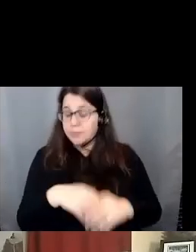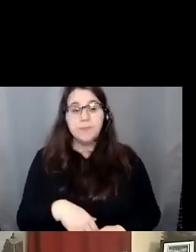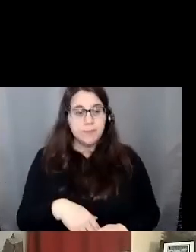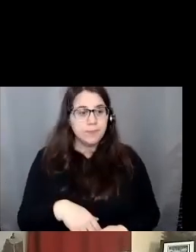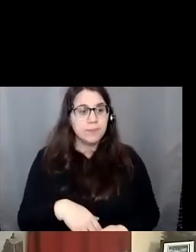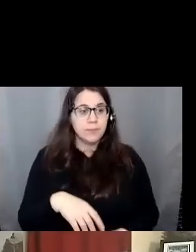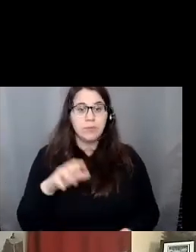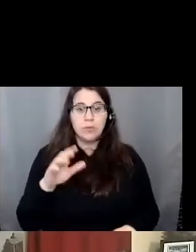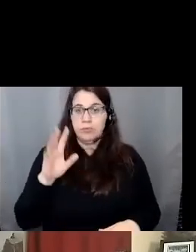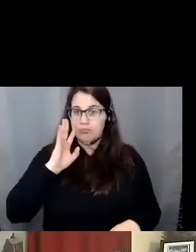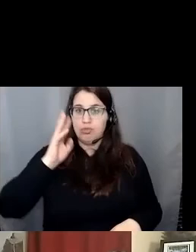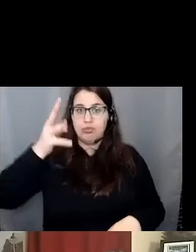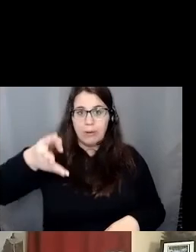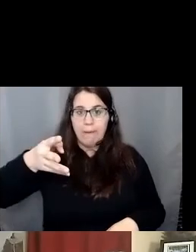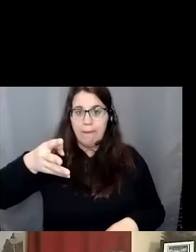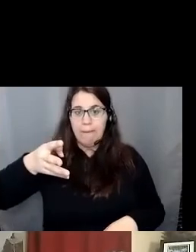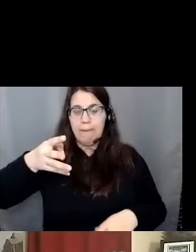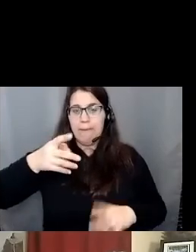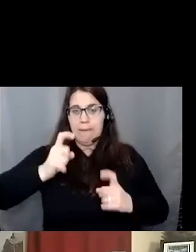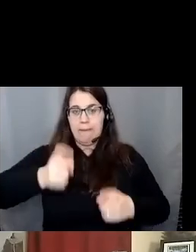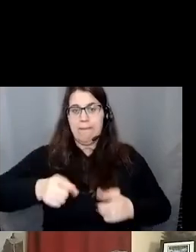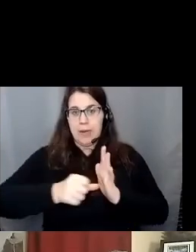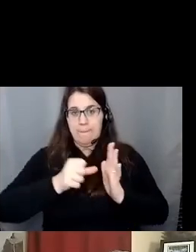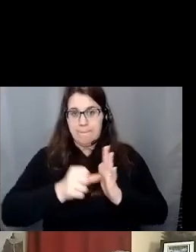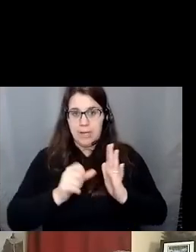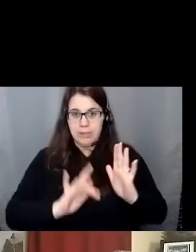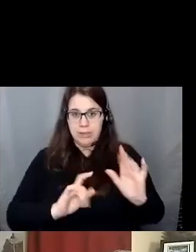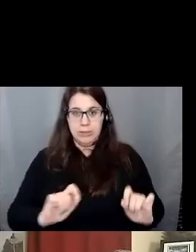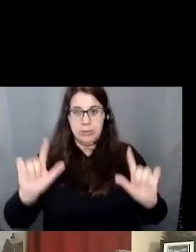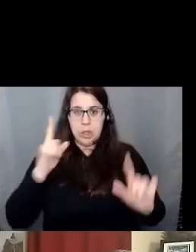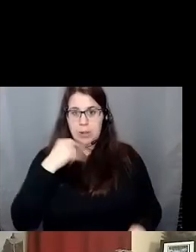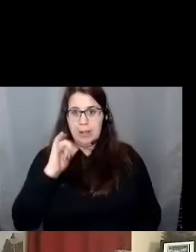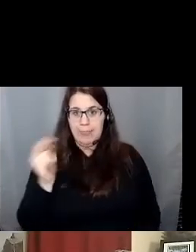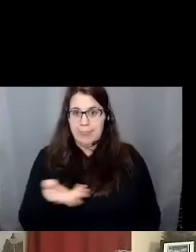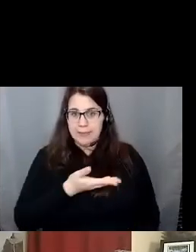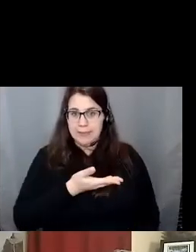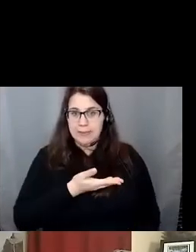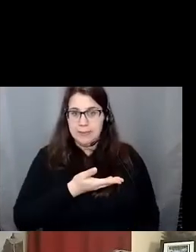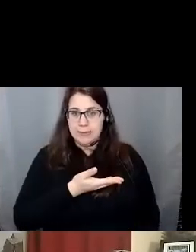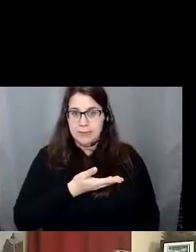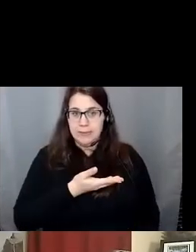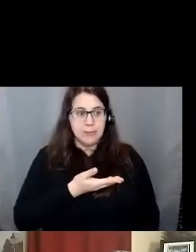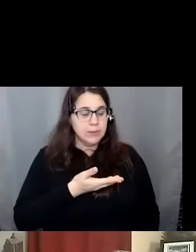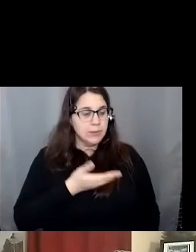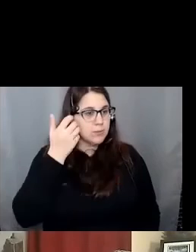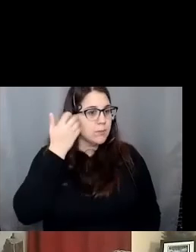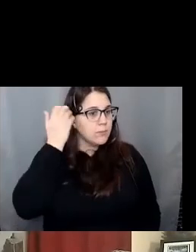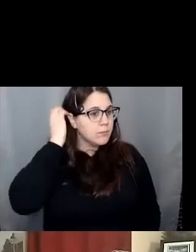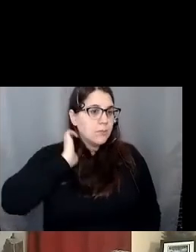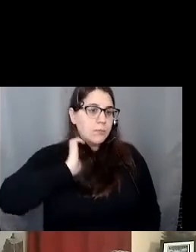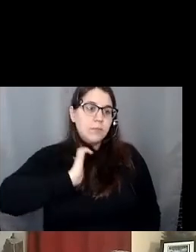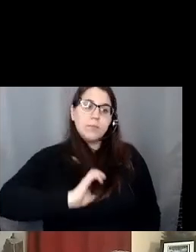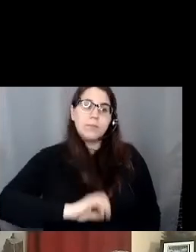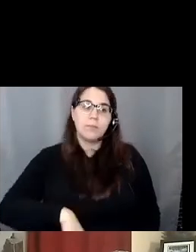the Create Gifting page at the bottom, it actually comes out to this particular screen. You would